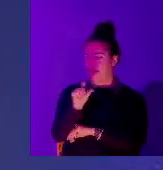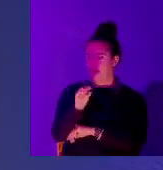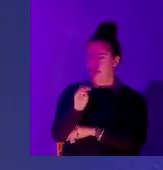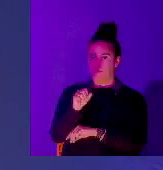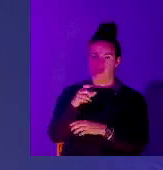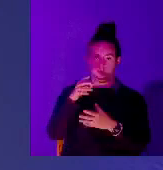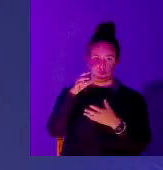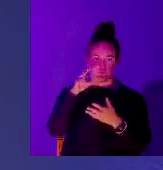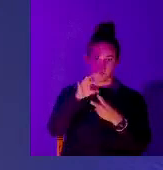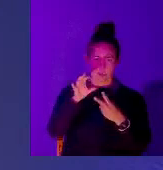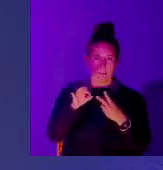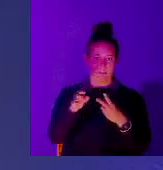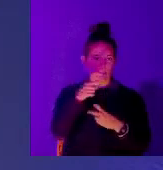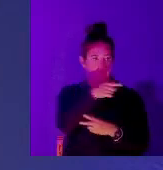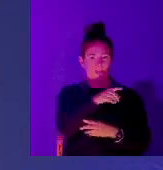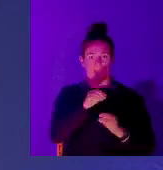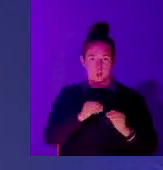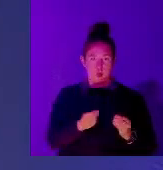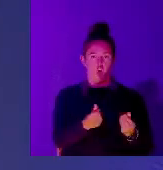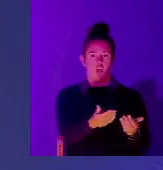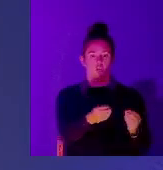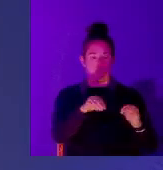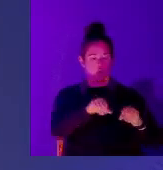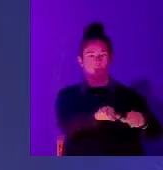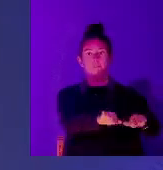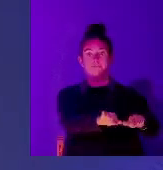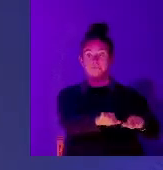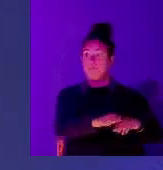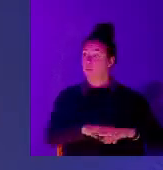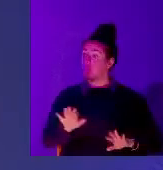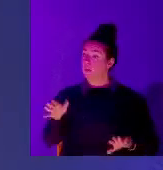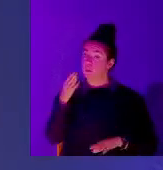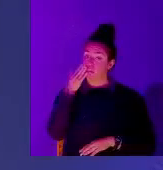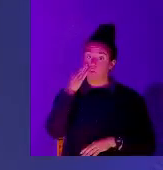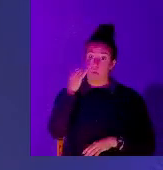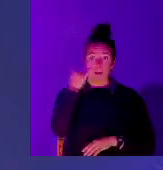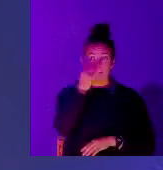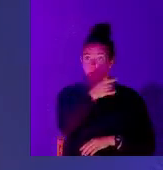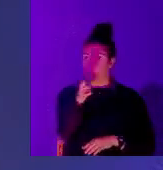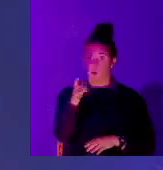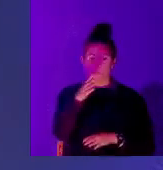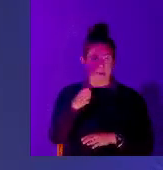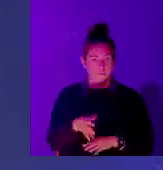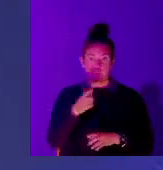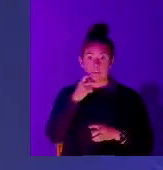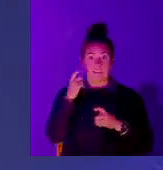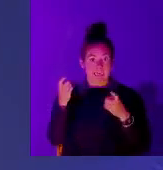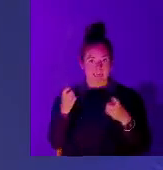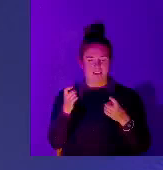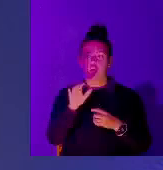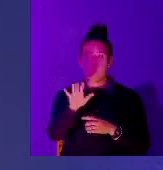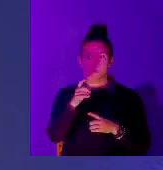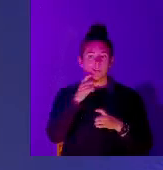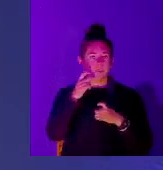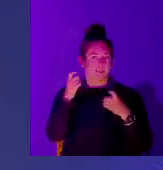even if you were never to sin, your sin nature is death incarnate? That